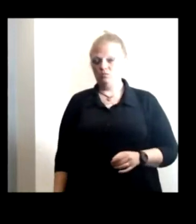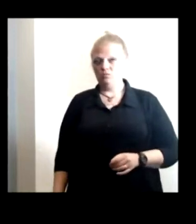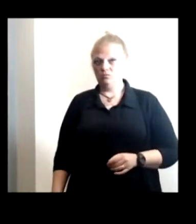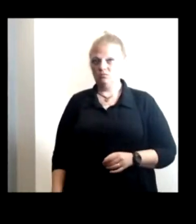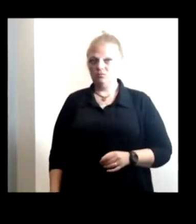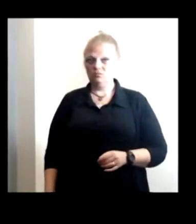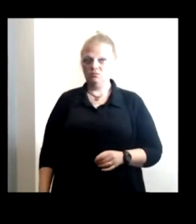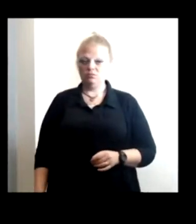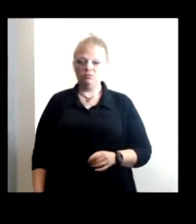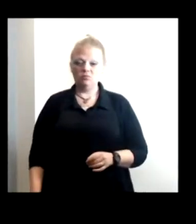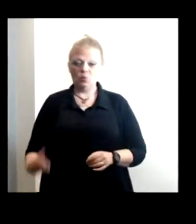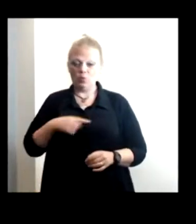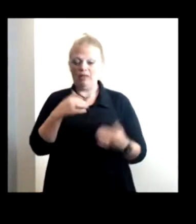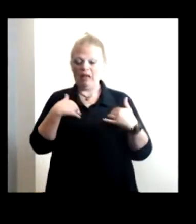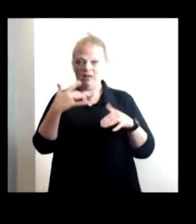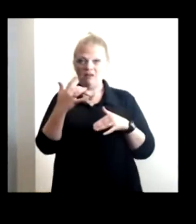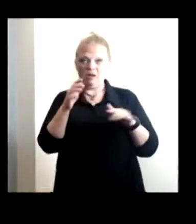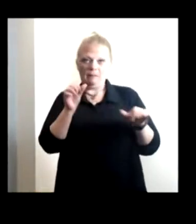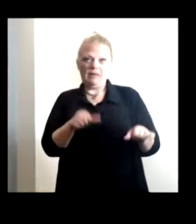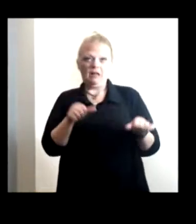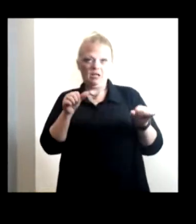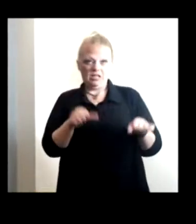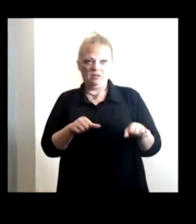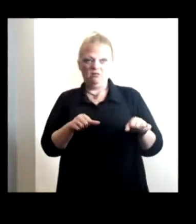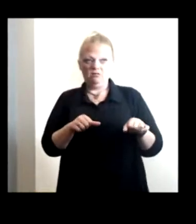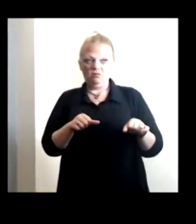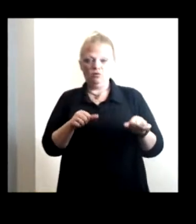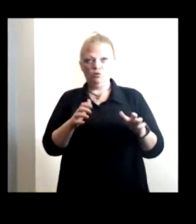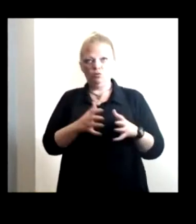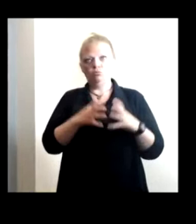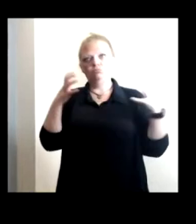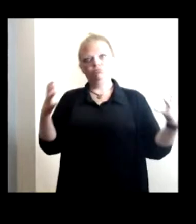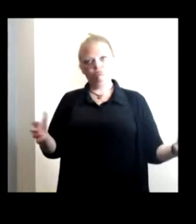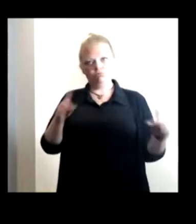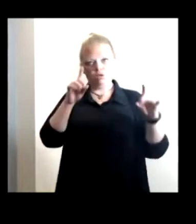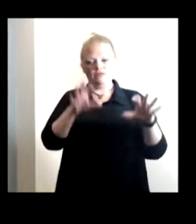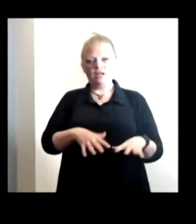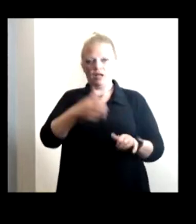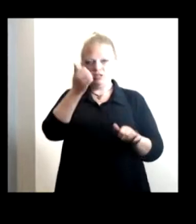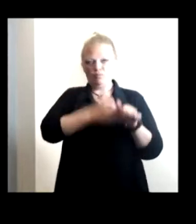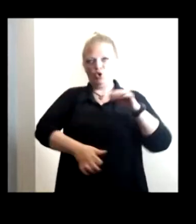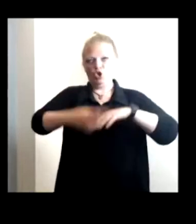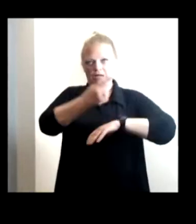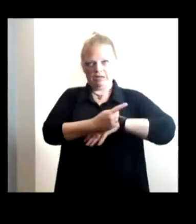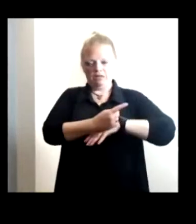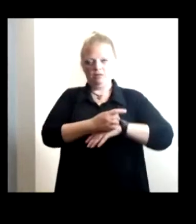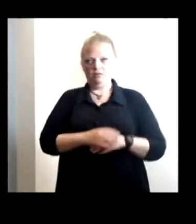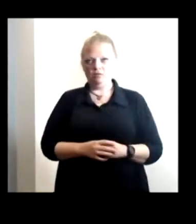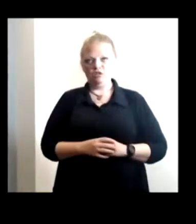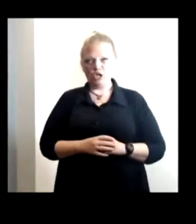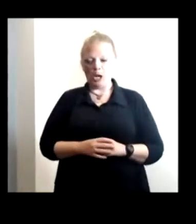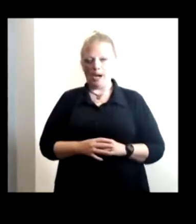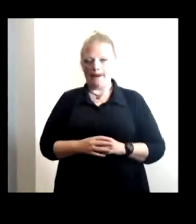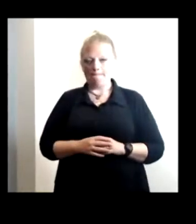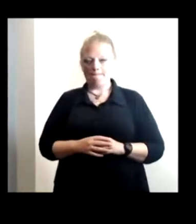We do have the availability to do a significant amount of tests per day at our locations.